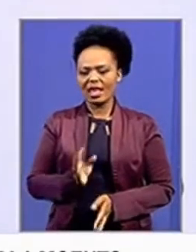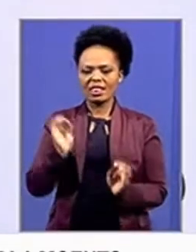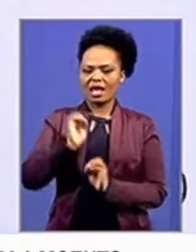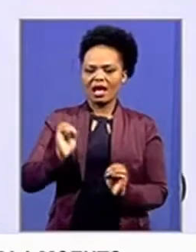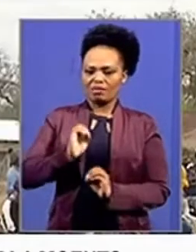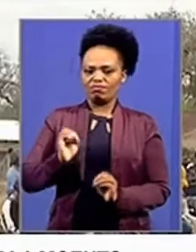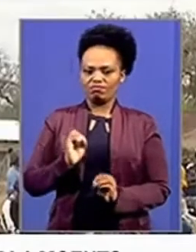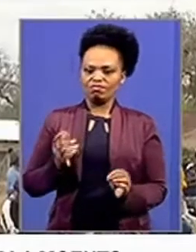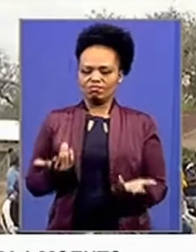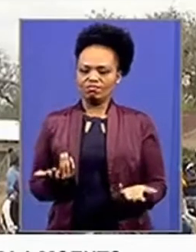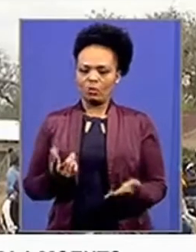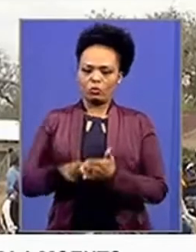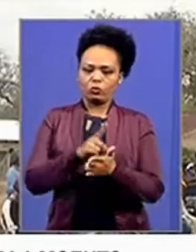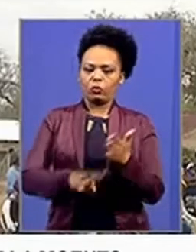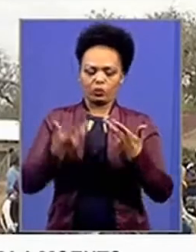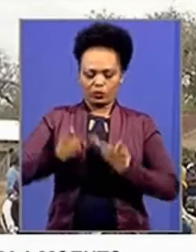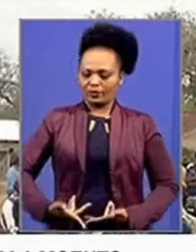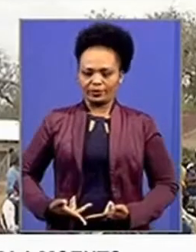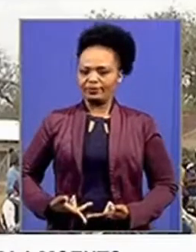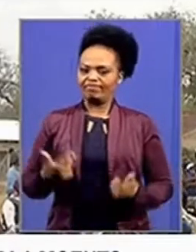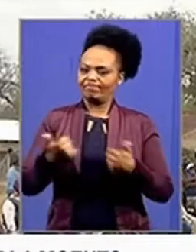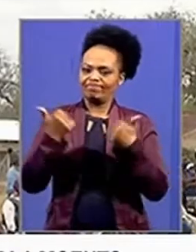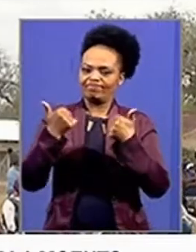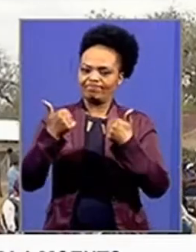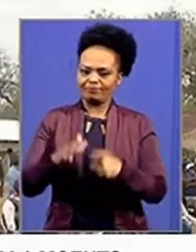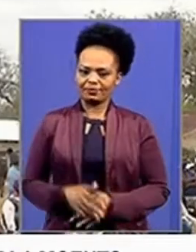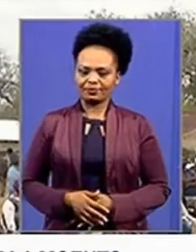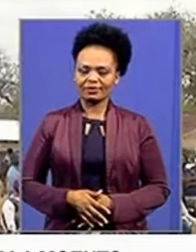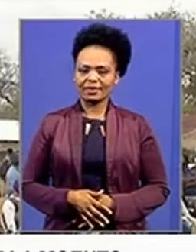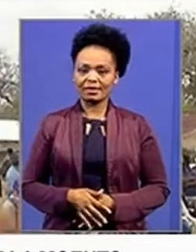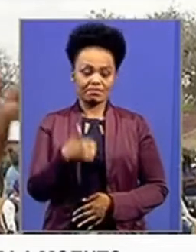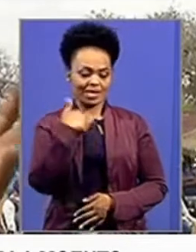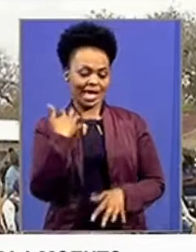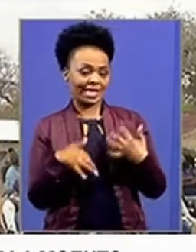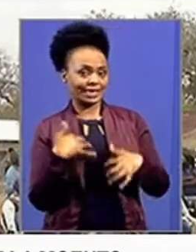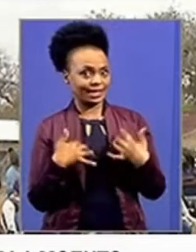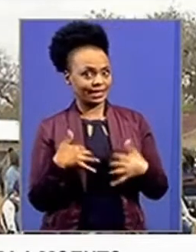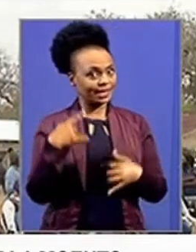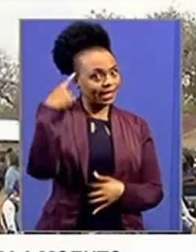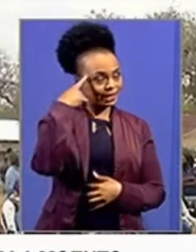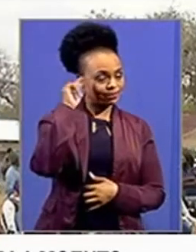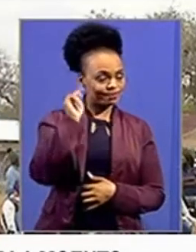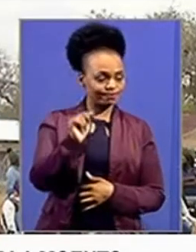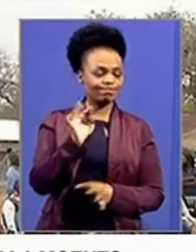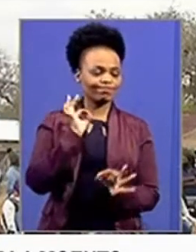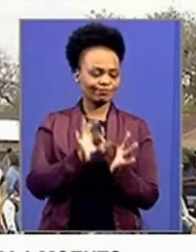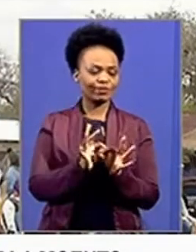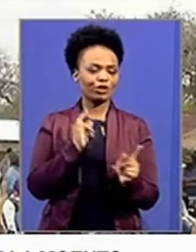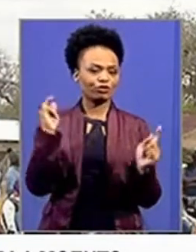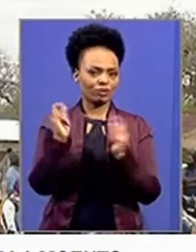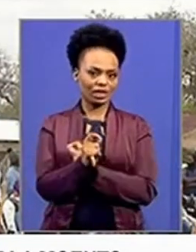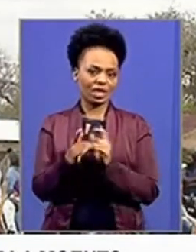couldn't fix. Very excited. I think this is going to make a significant change to the